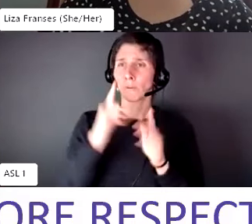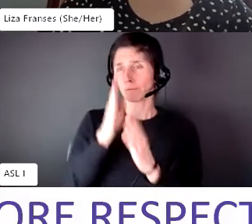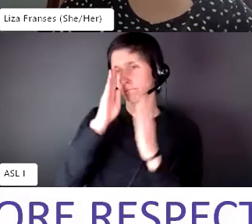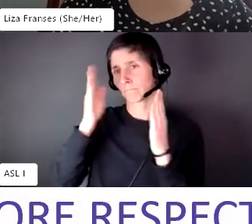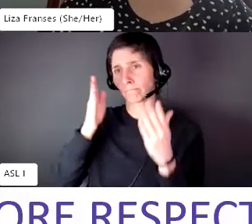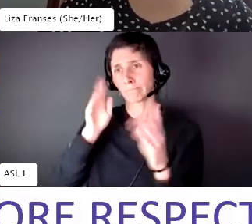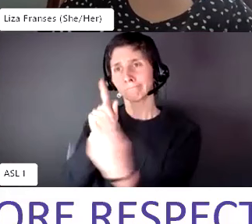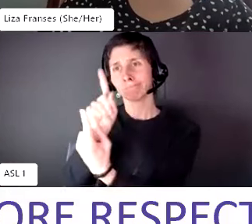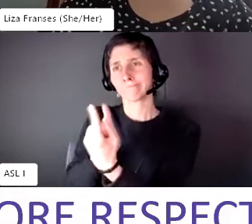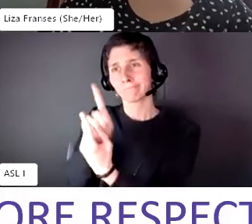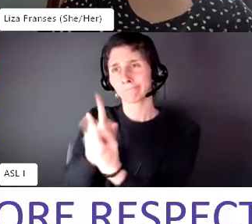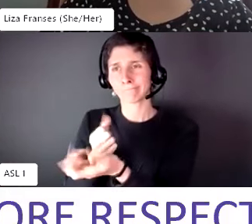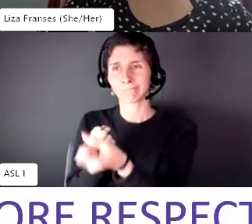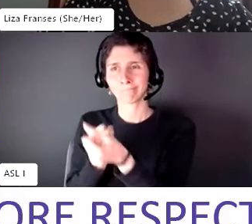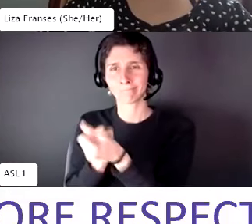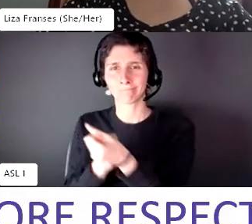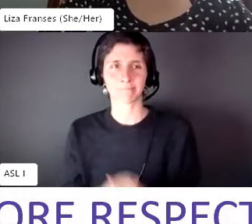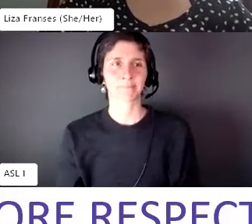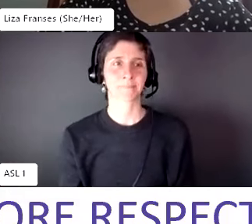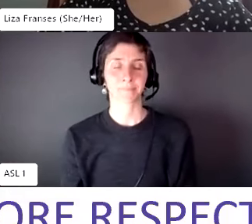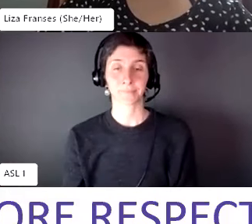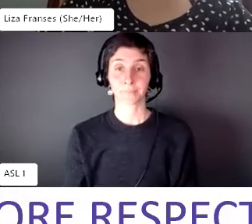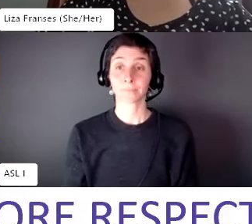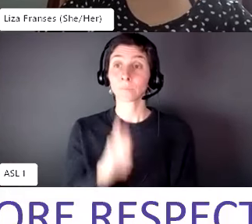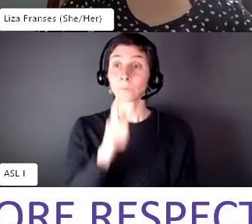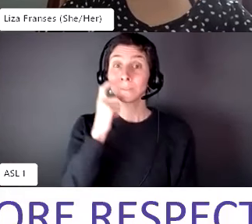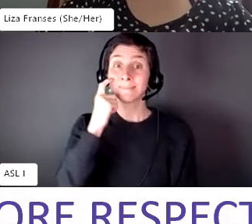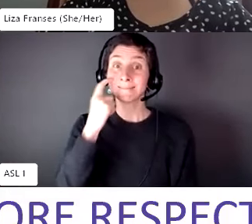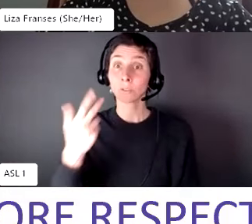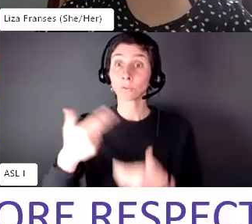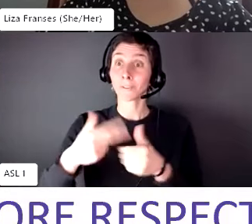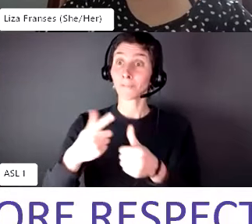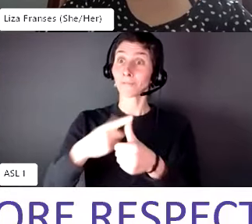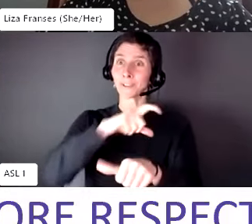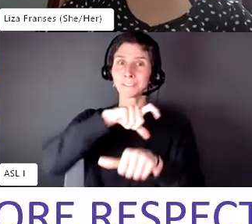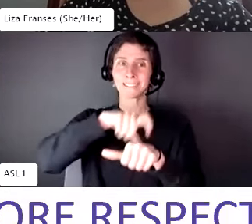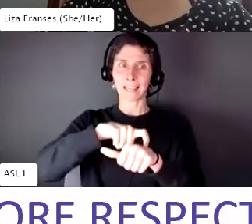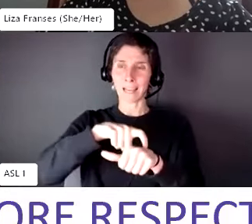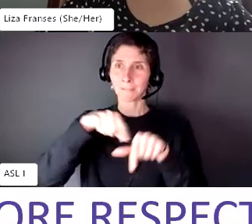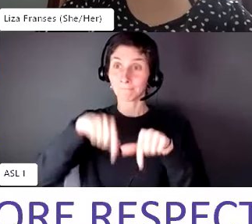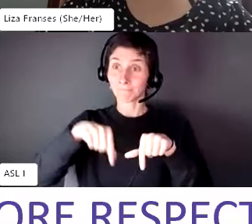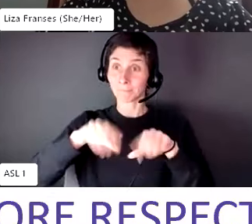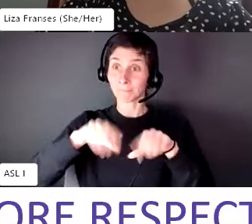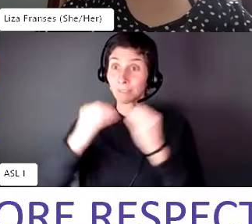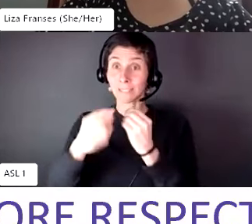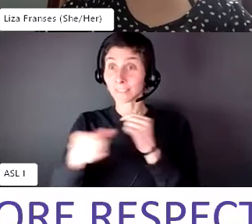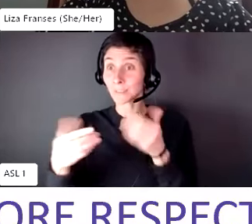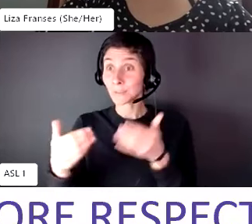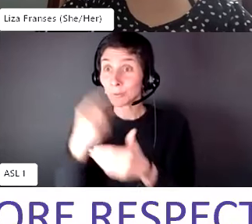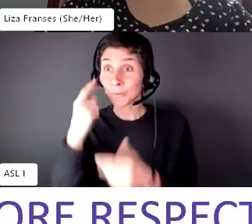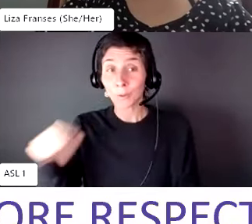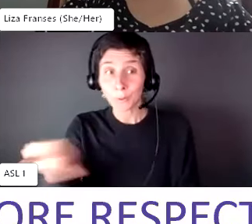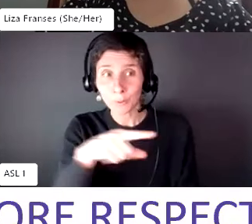And for those who are just joining us for the first time, who don't know much about our organization, Elder Abuse